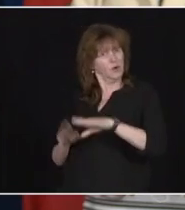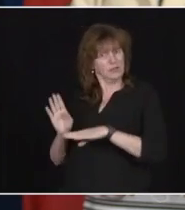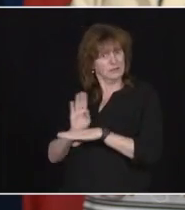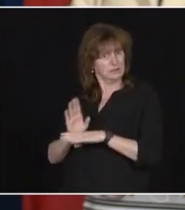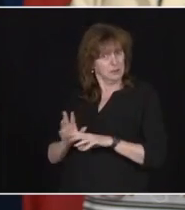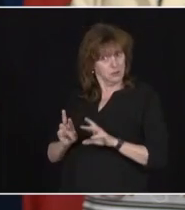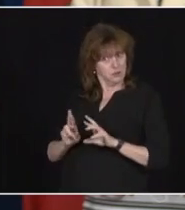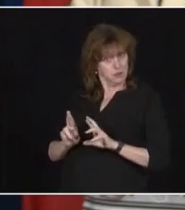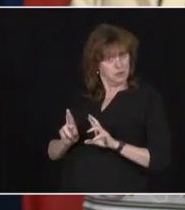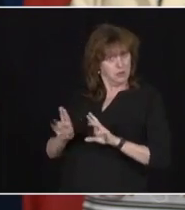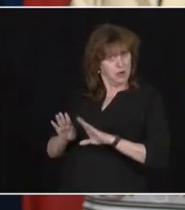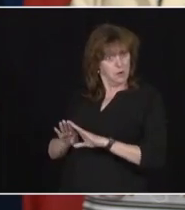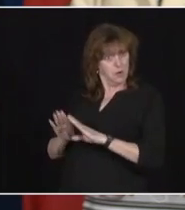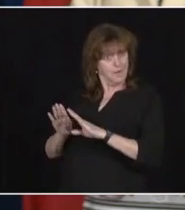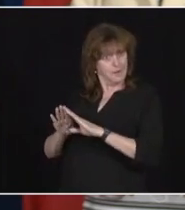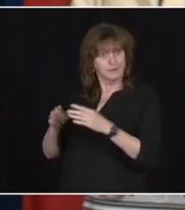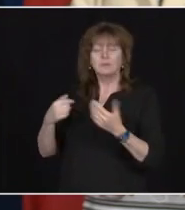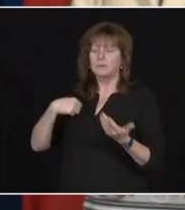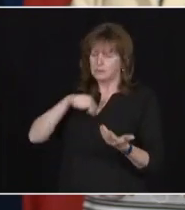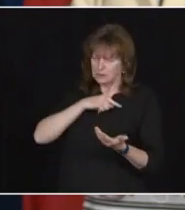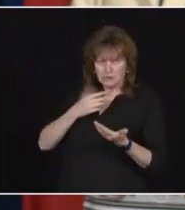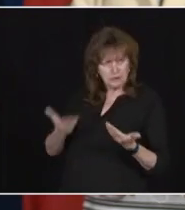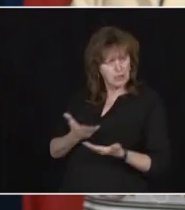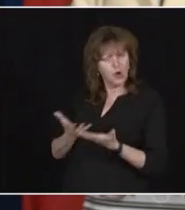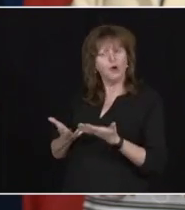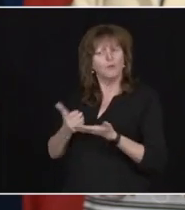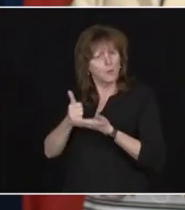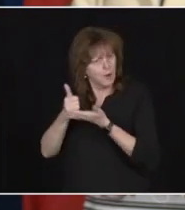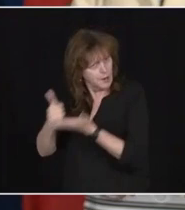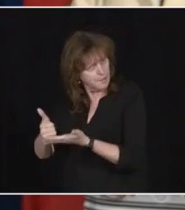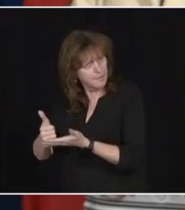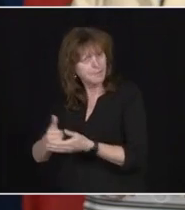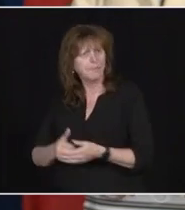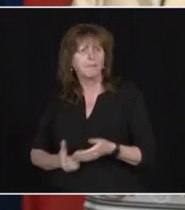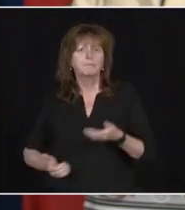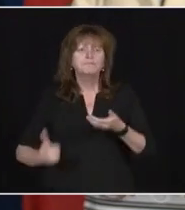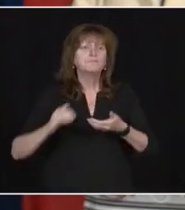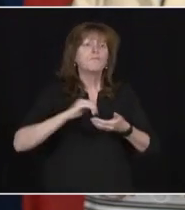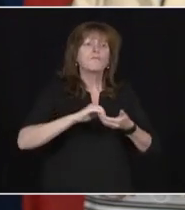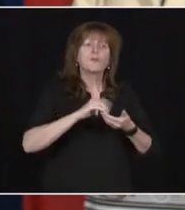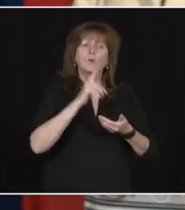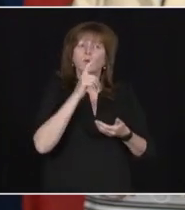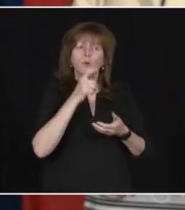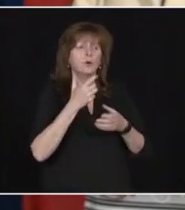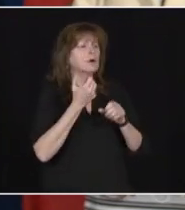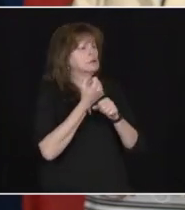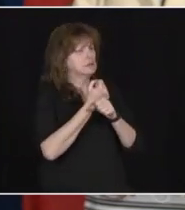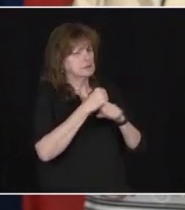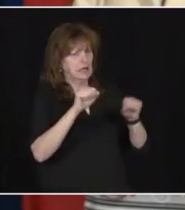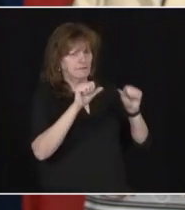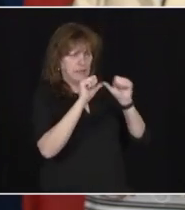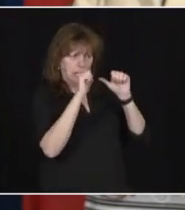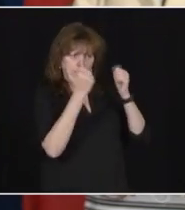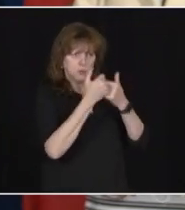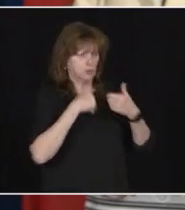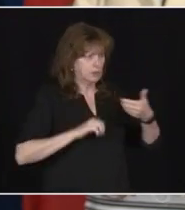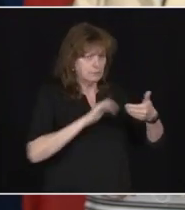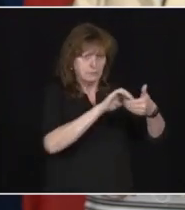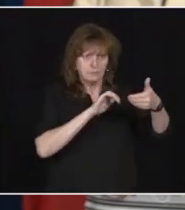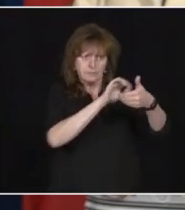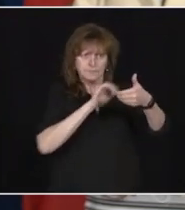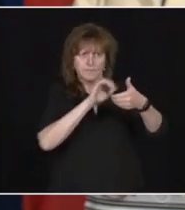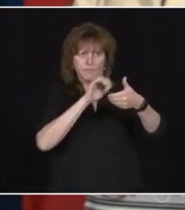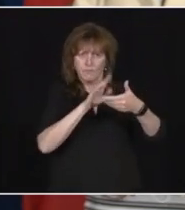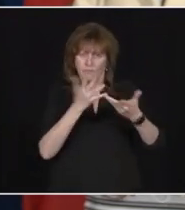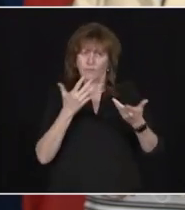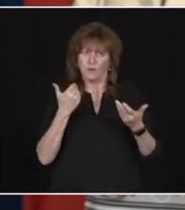help. Along with our safety association partners, we have created nearly 90 guidelines to prepare workplaces for the new